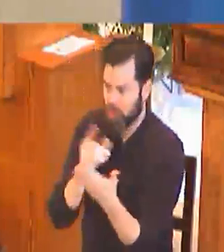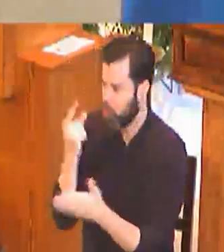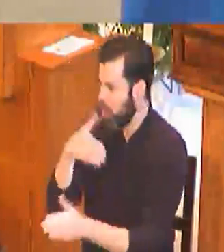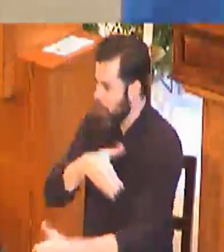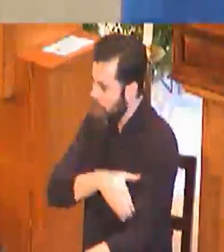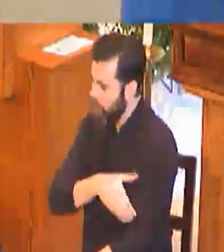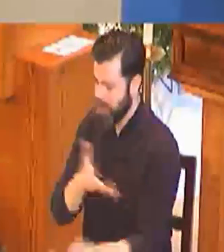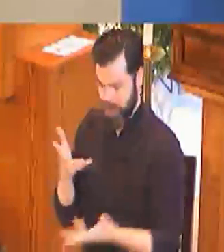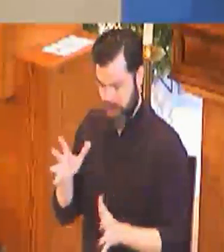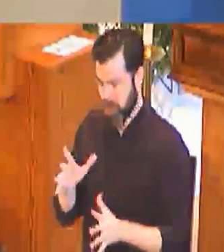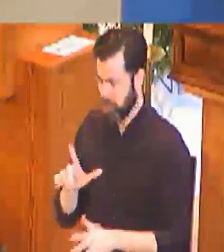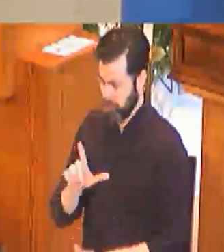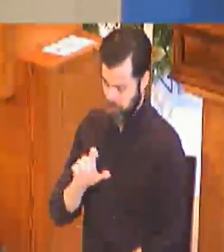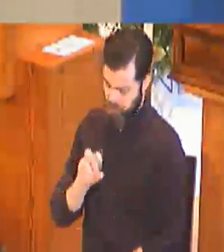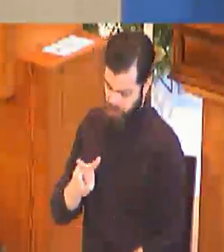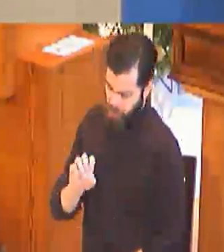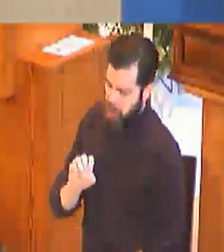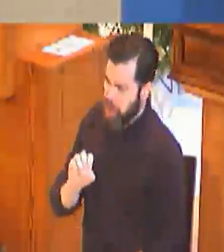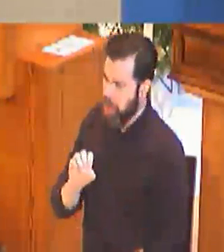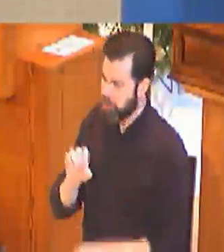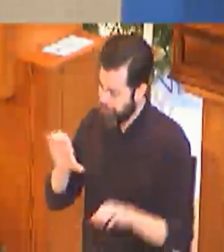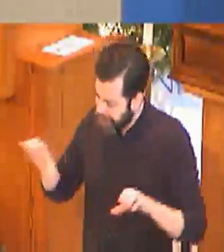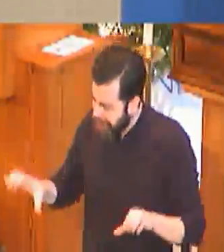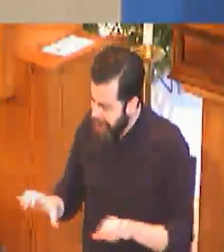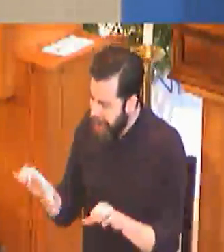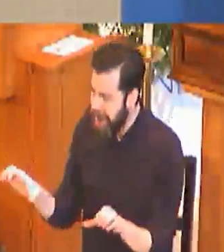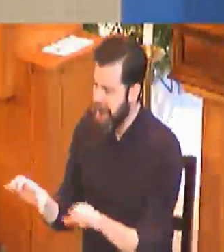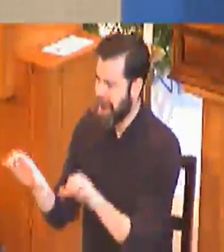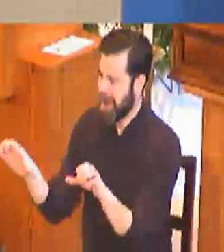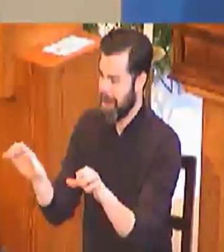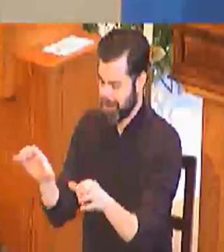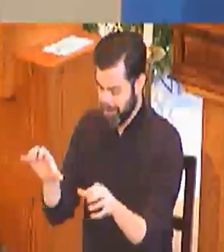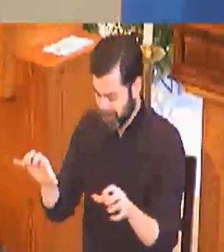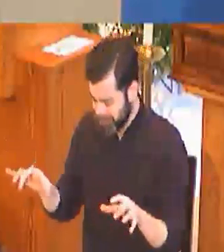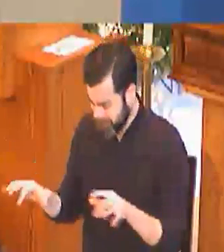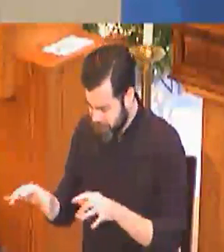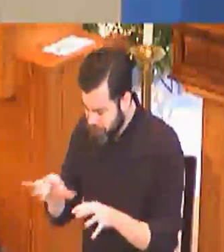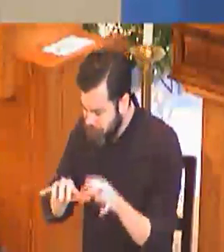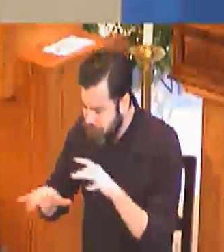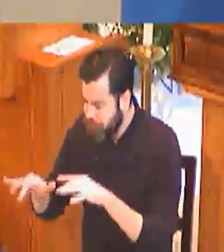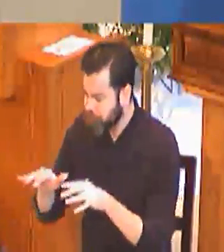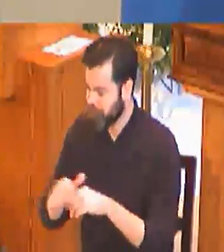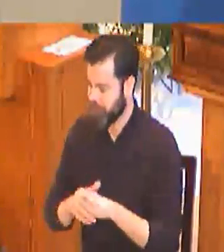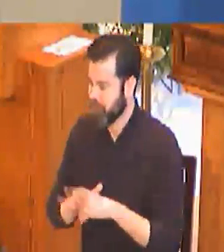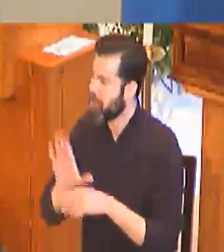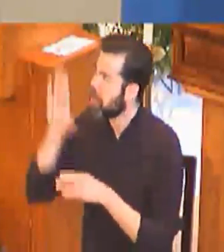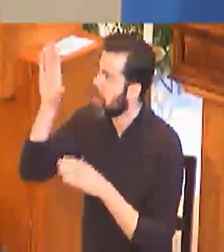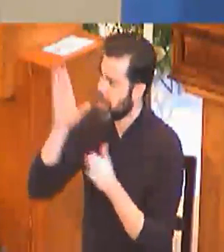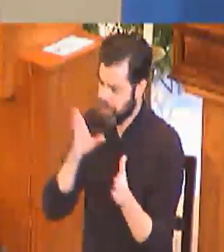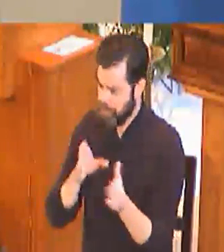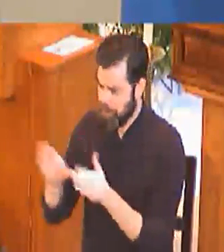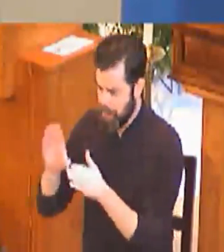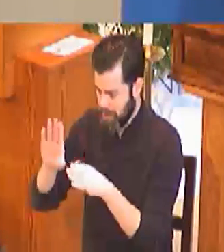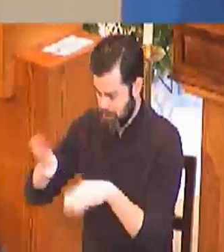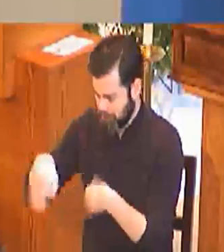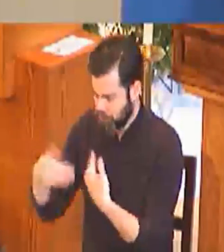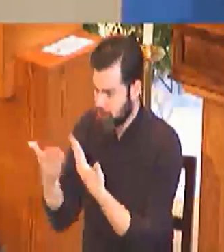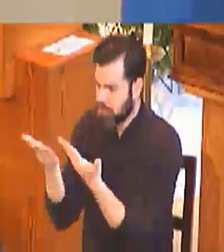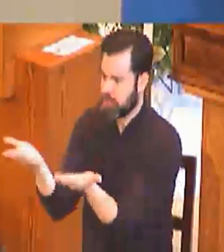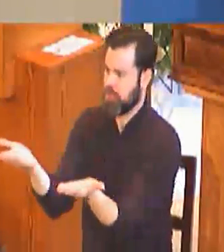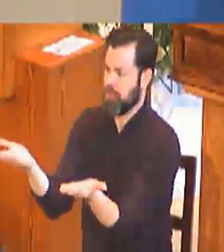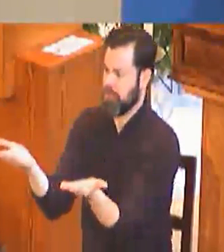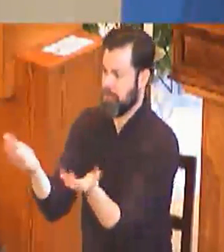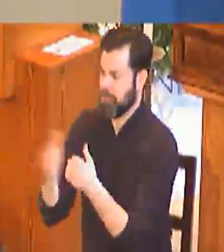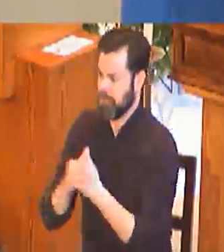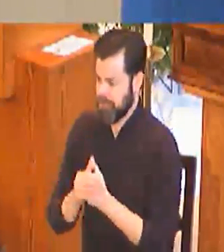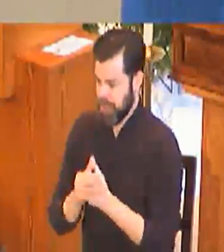love in action, as divine order unfolding. Maybe a little uncomfortable for us to